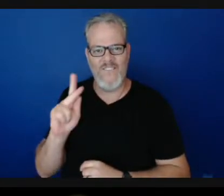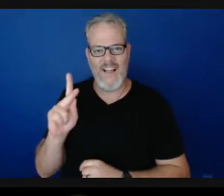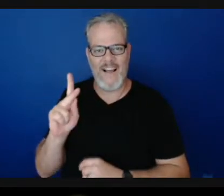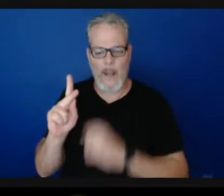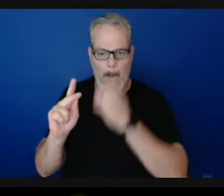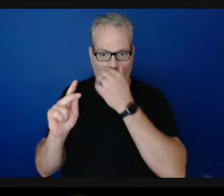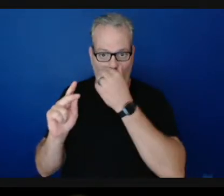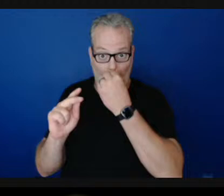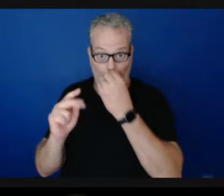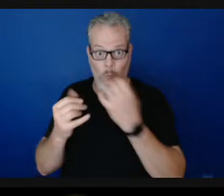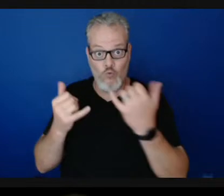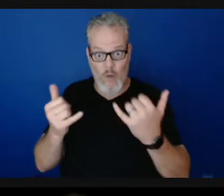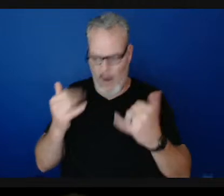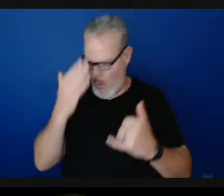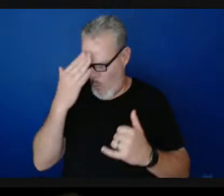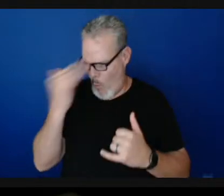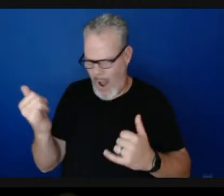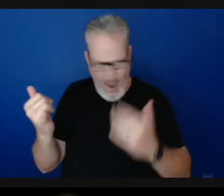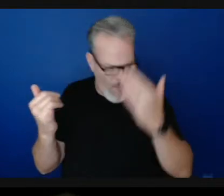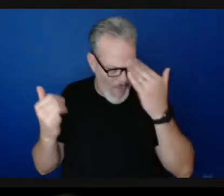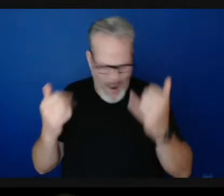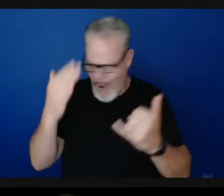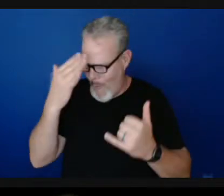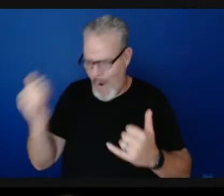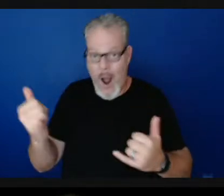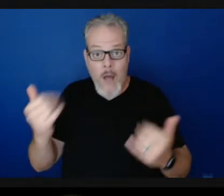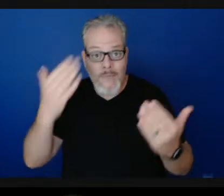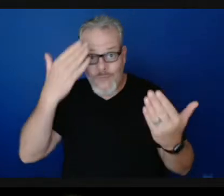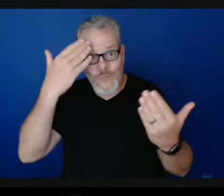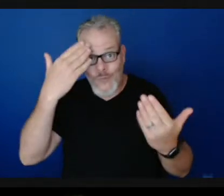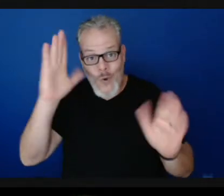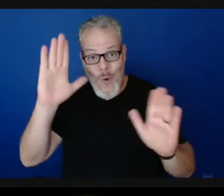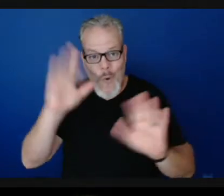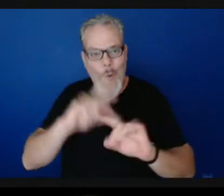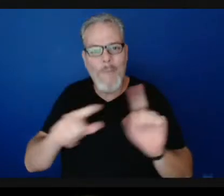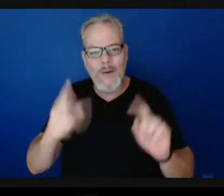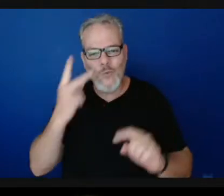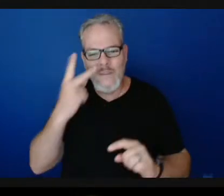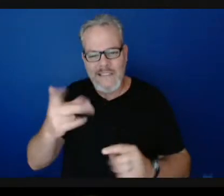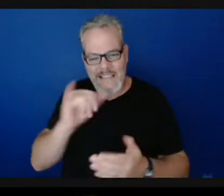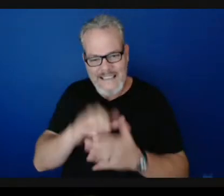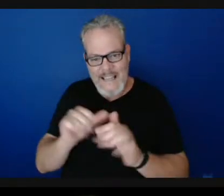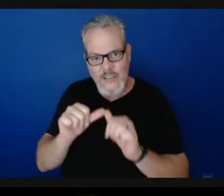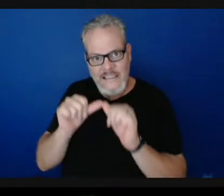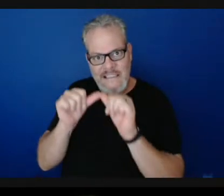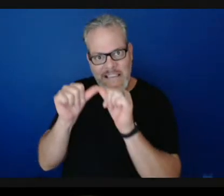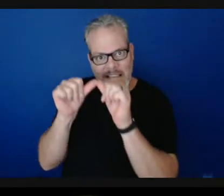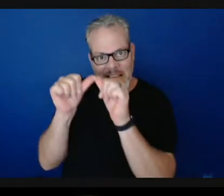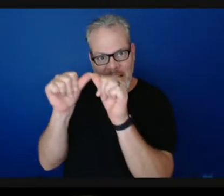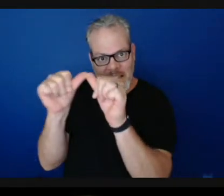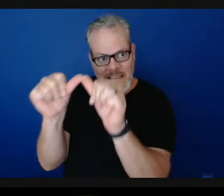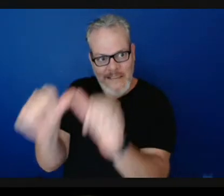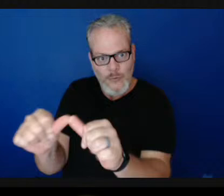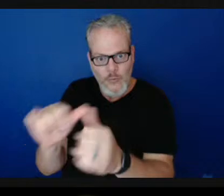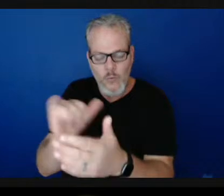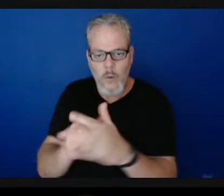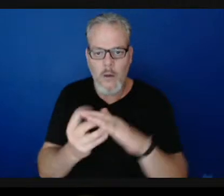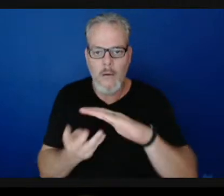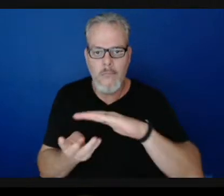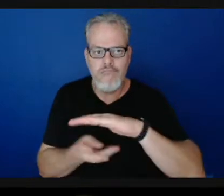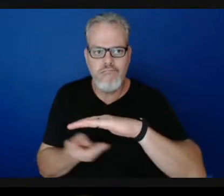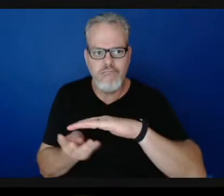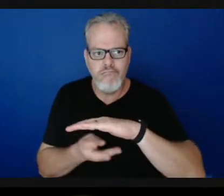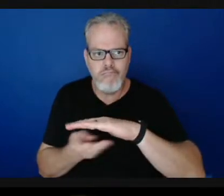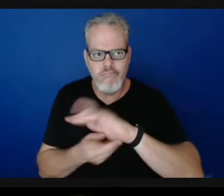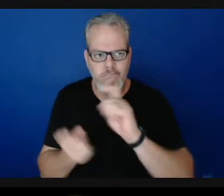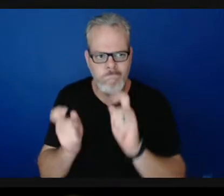what's going on there, but we can say that as a result of this continuing influx of magma to the volcano, that it's continuing to adjust